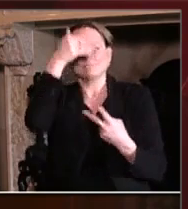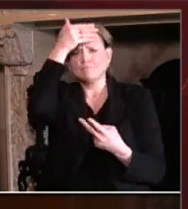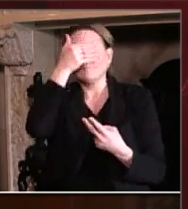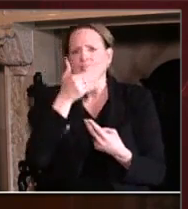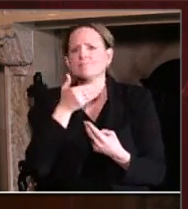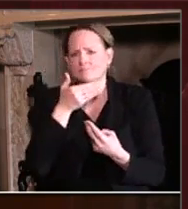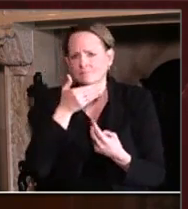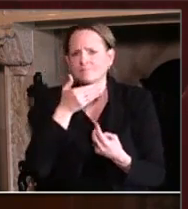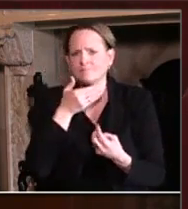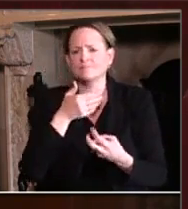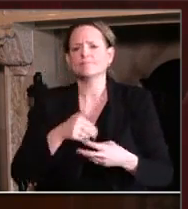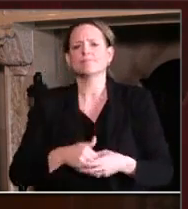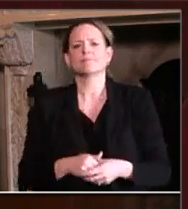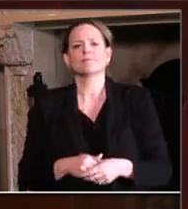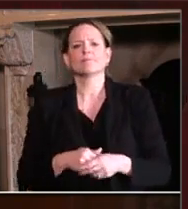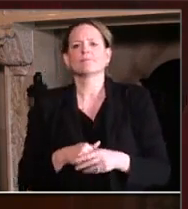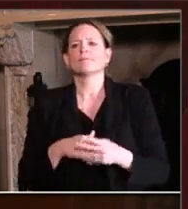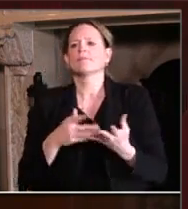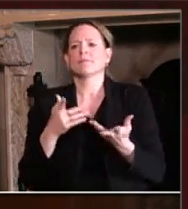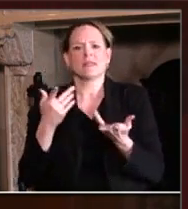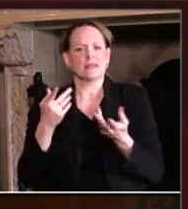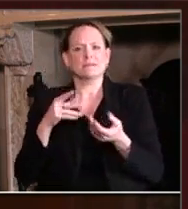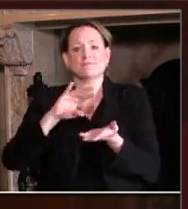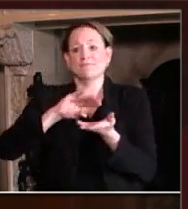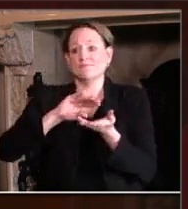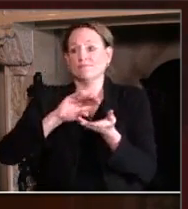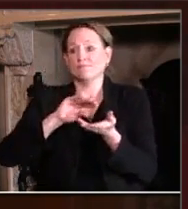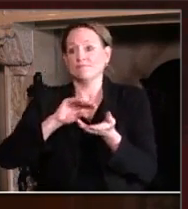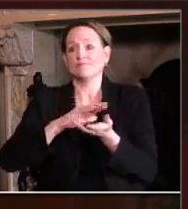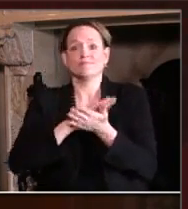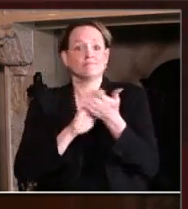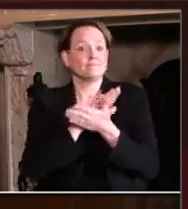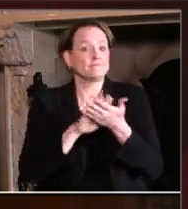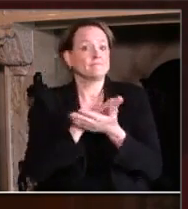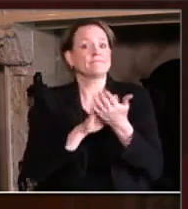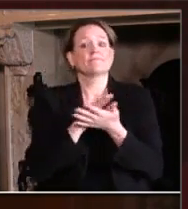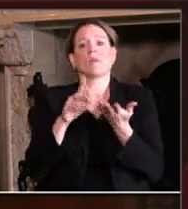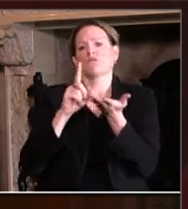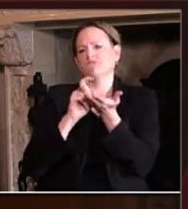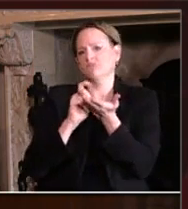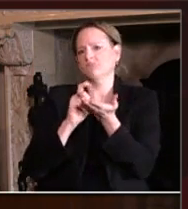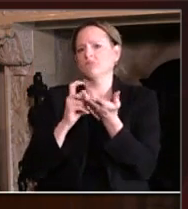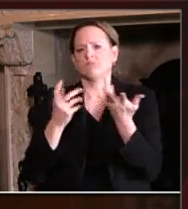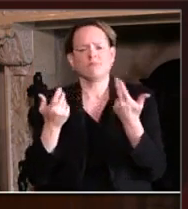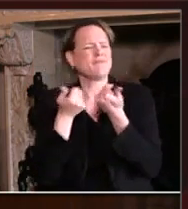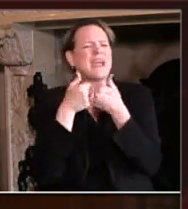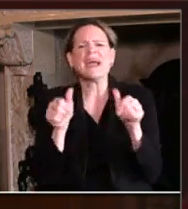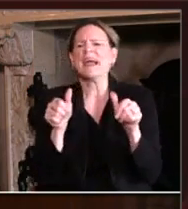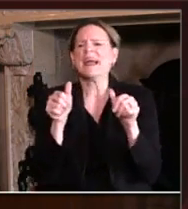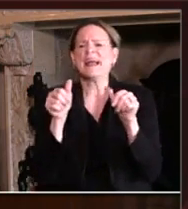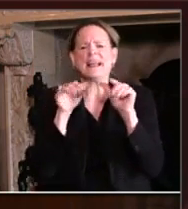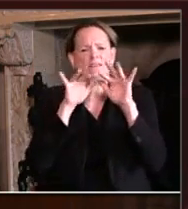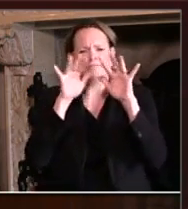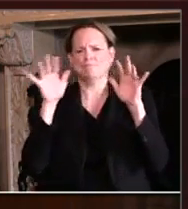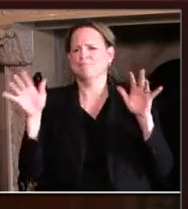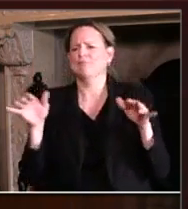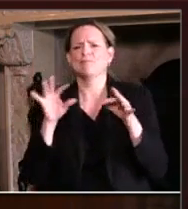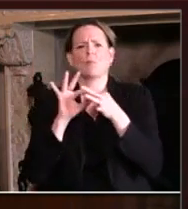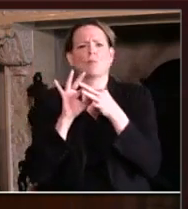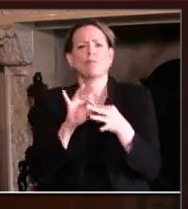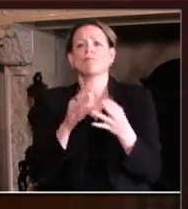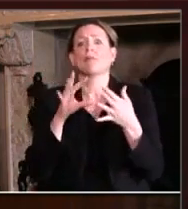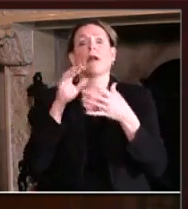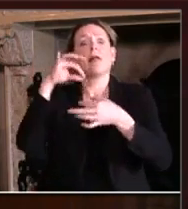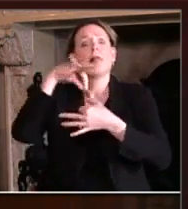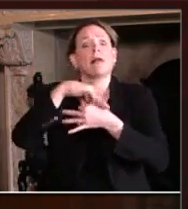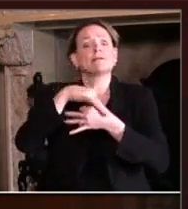services, including those related to elections and to elections administration, temporary isolation housing for infected